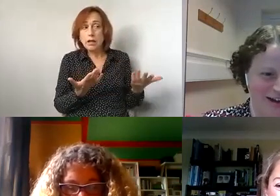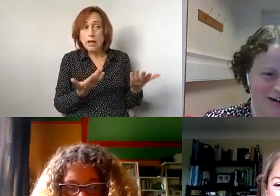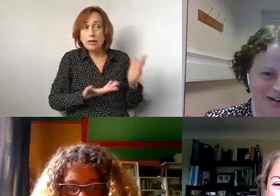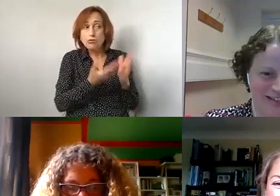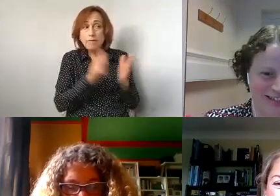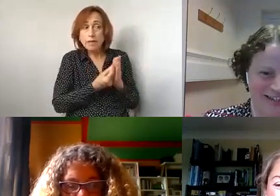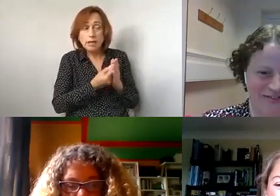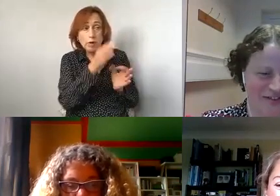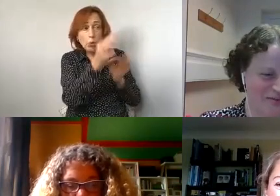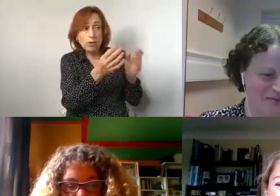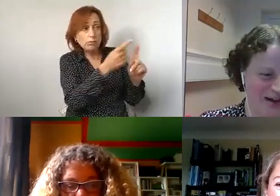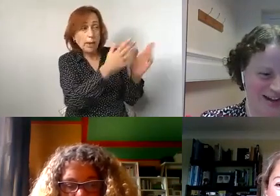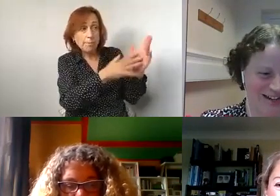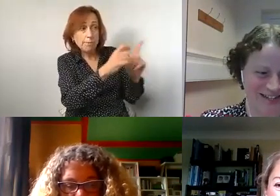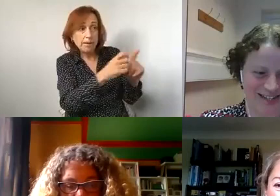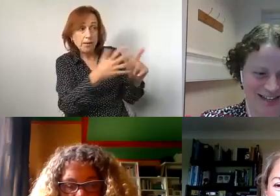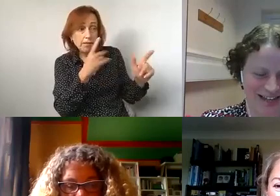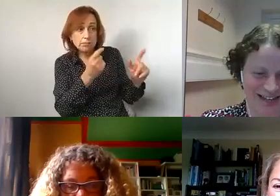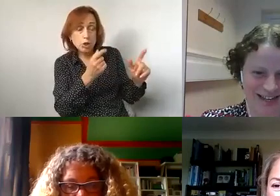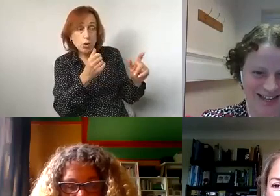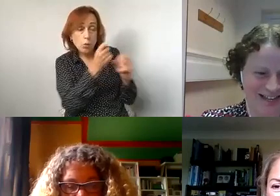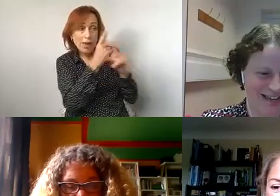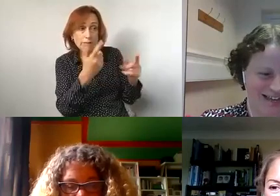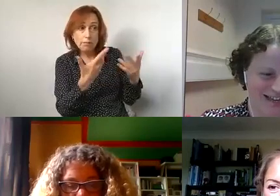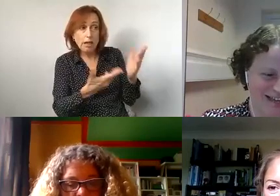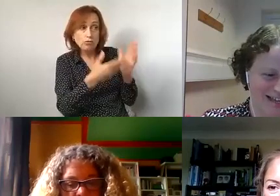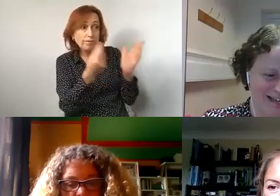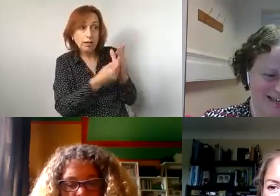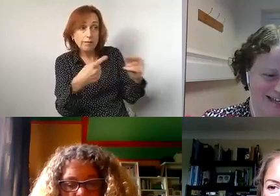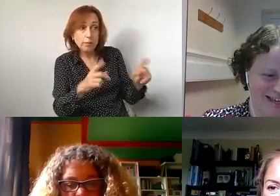Anyone? No, I'm going to ask Stephen if you wouldn't mind.